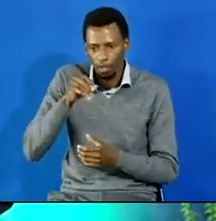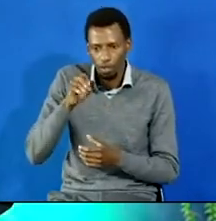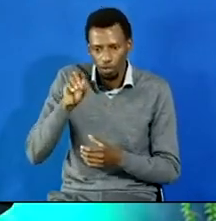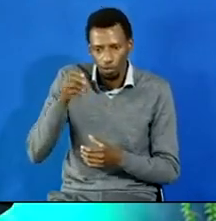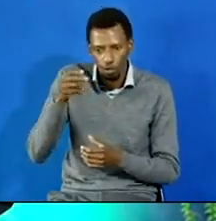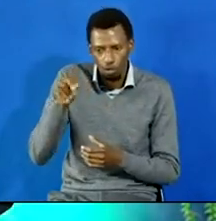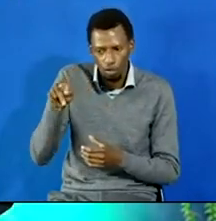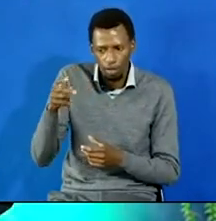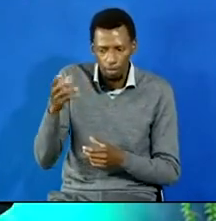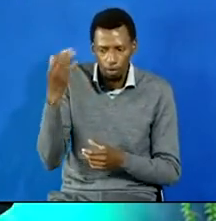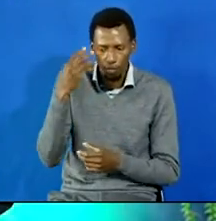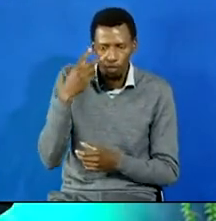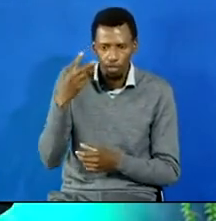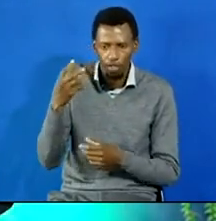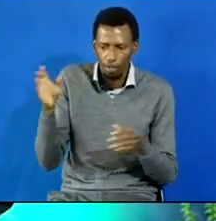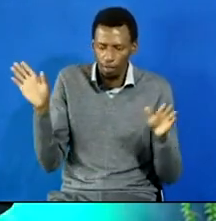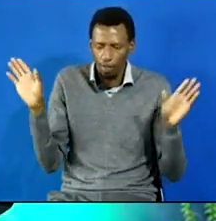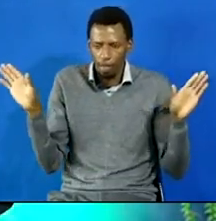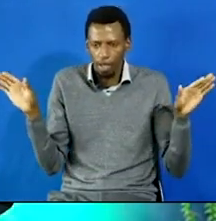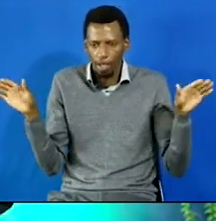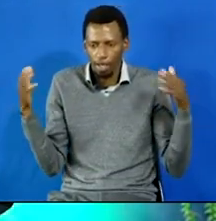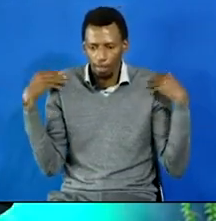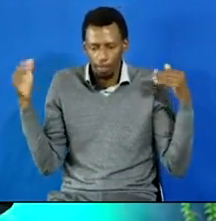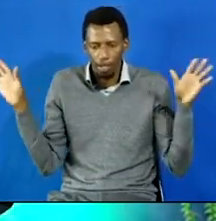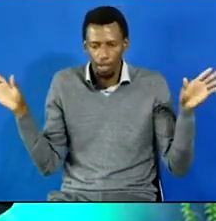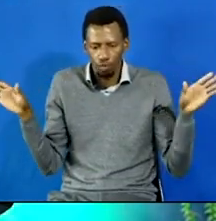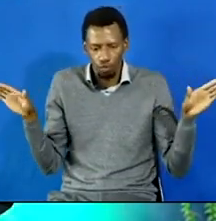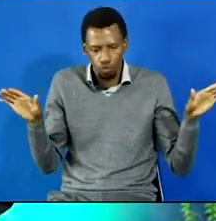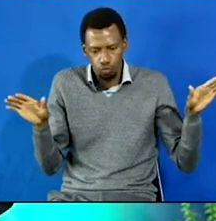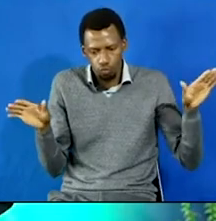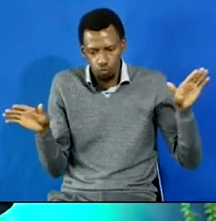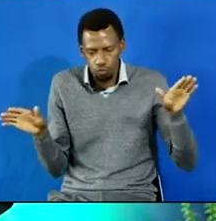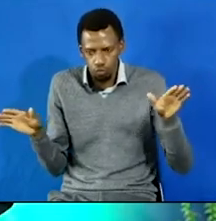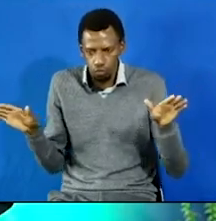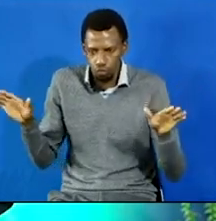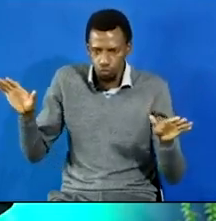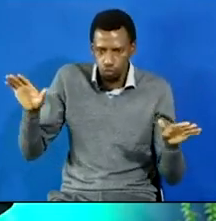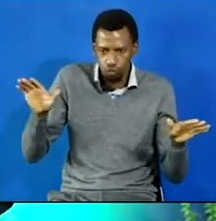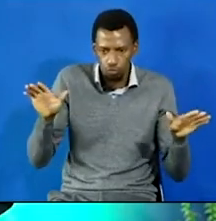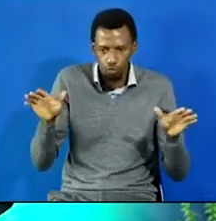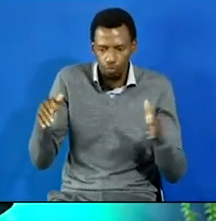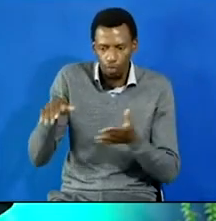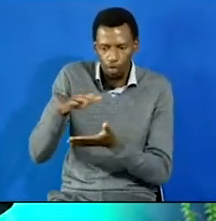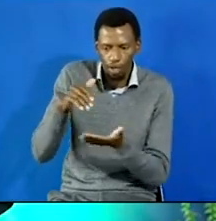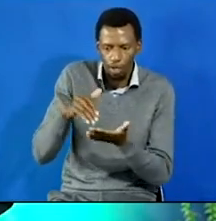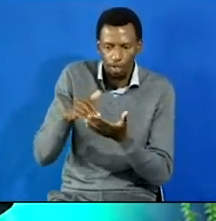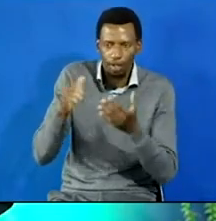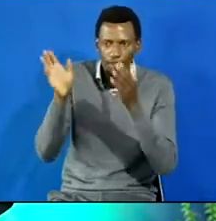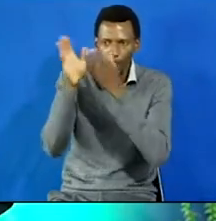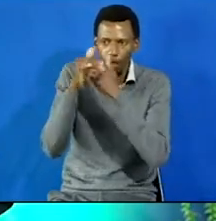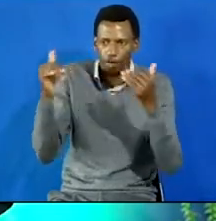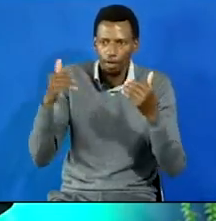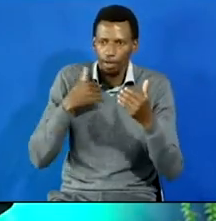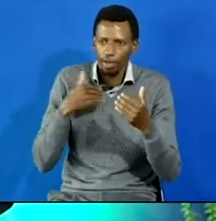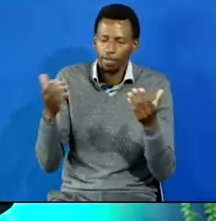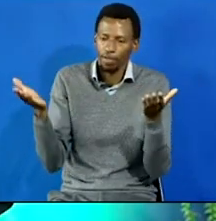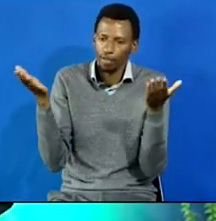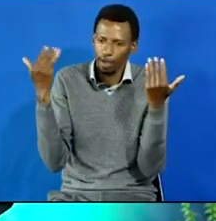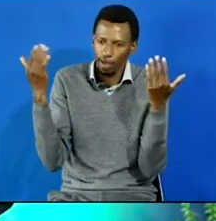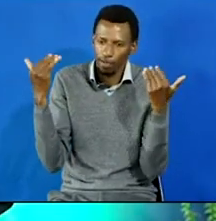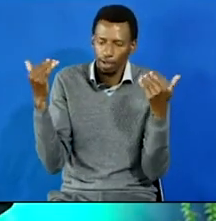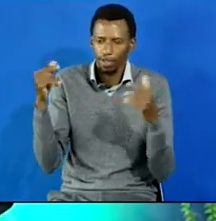angel flying in the midst of heaven, having the everlasting gospel. And this